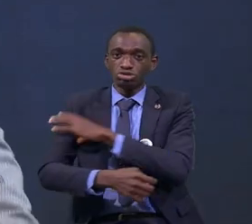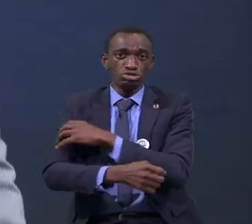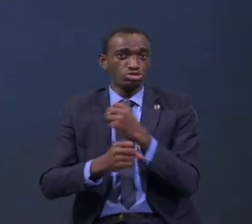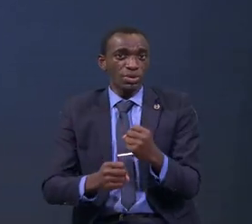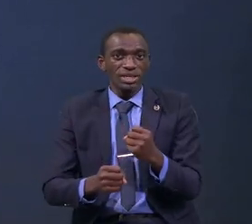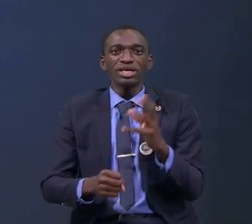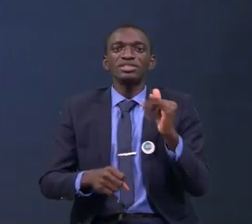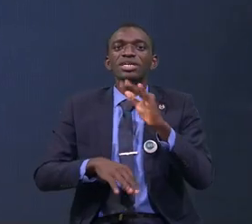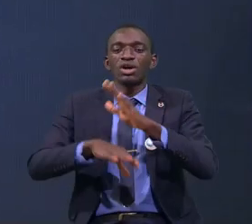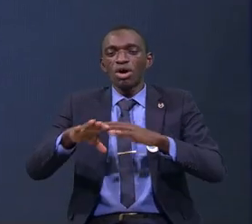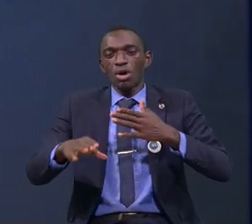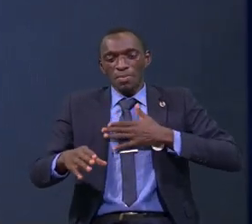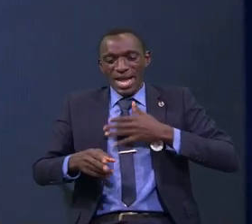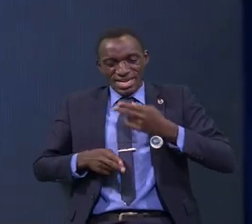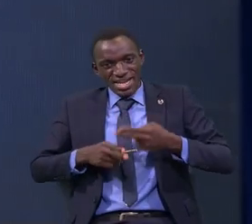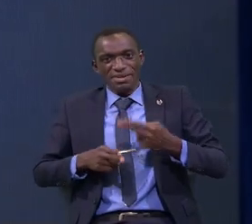name.